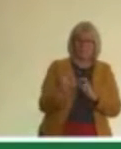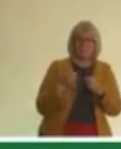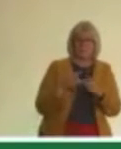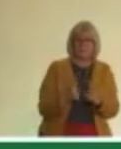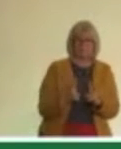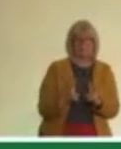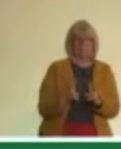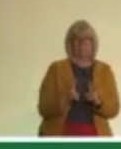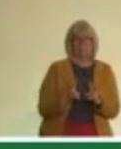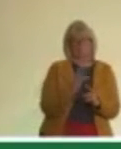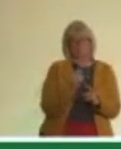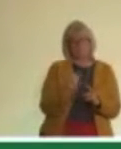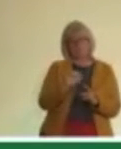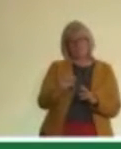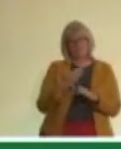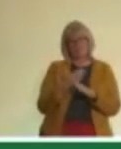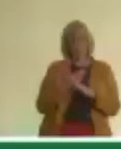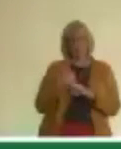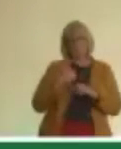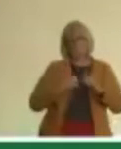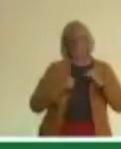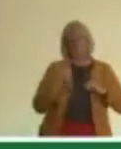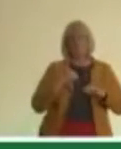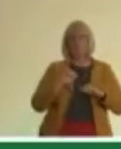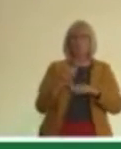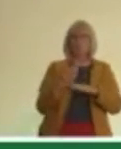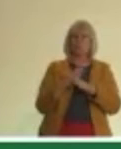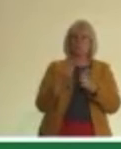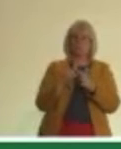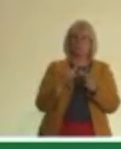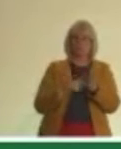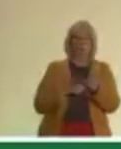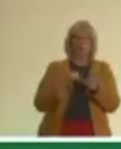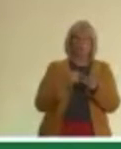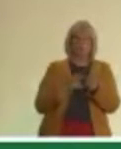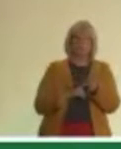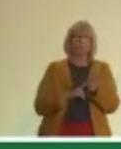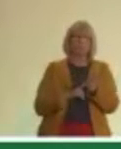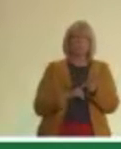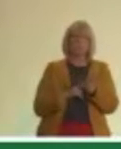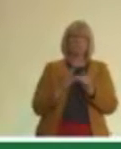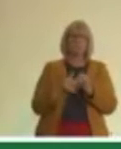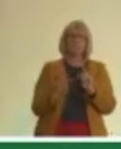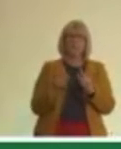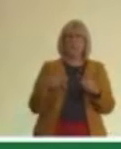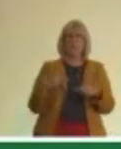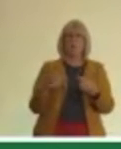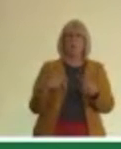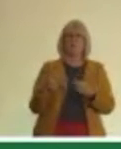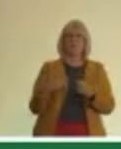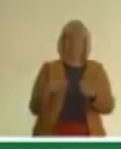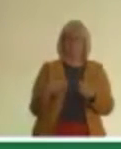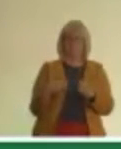of Zoe as her elected work in Dalston as a councillor is around market traders in Ridley Road. This market has been there since